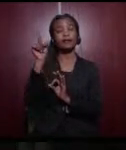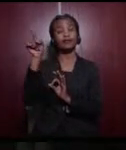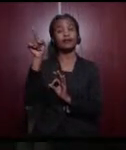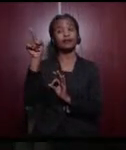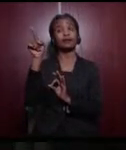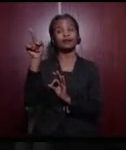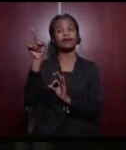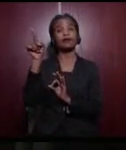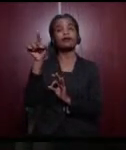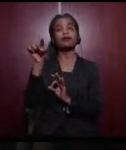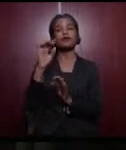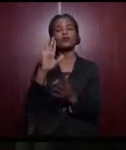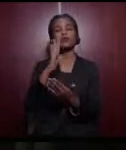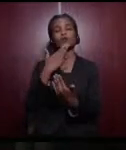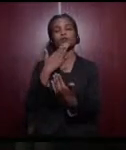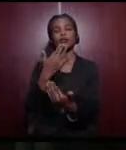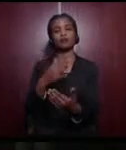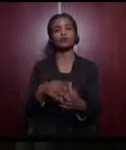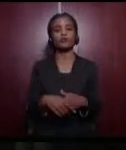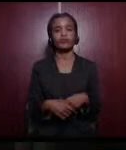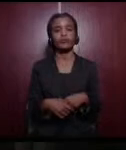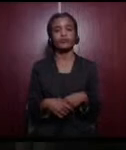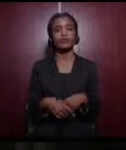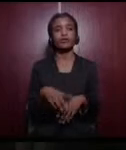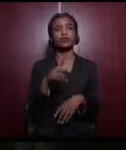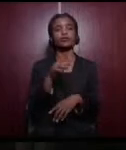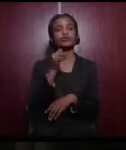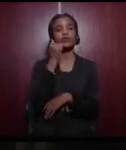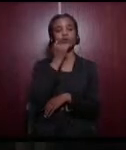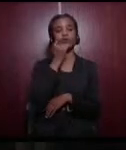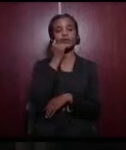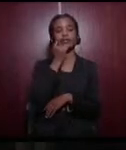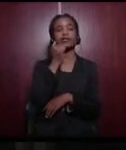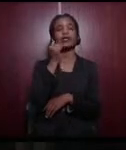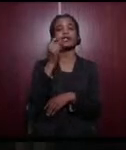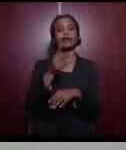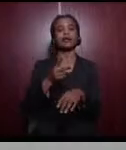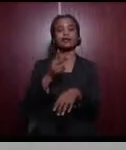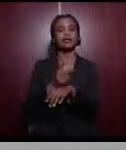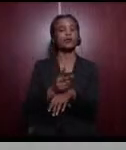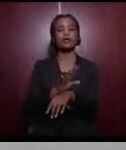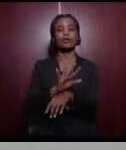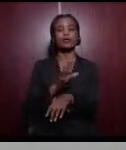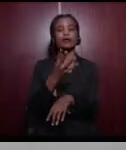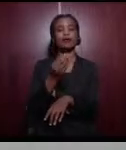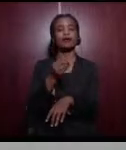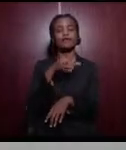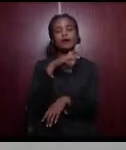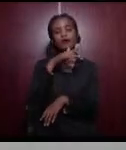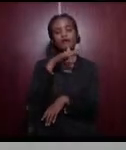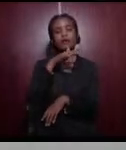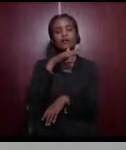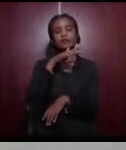We really thank you, and apologize once more that you could not have Afrikaans